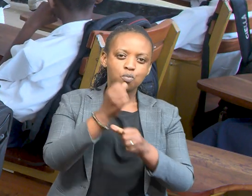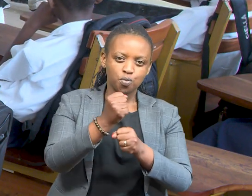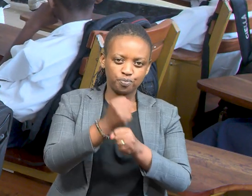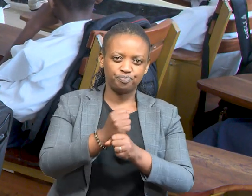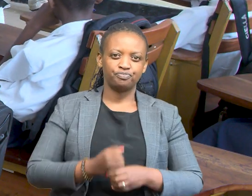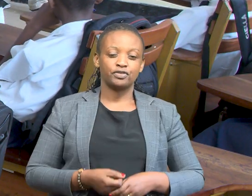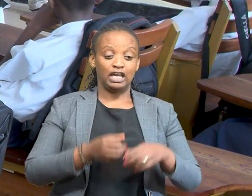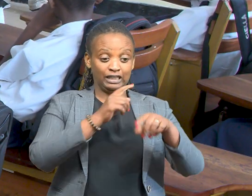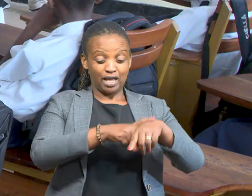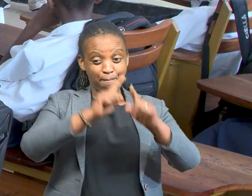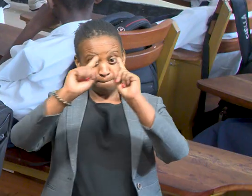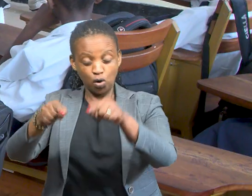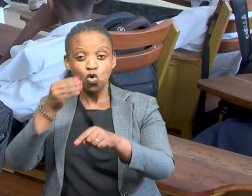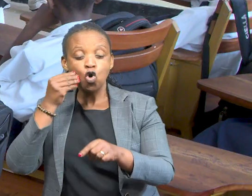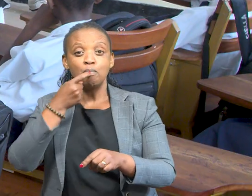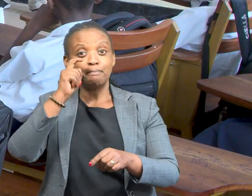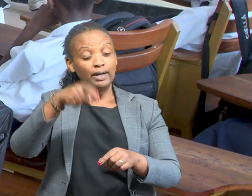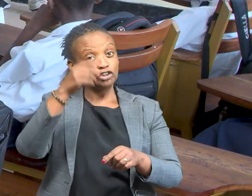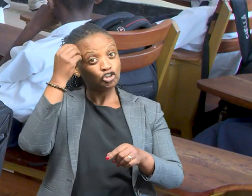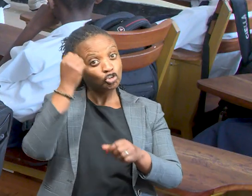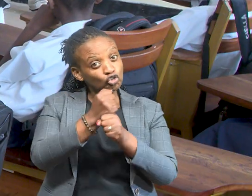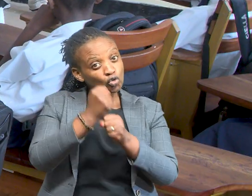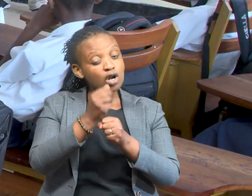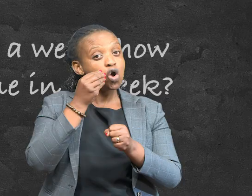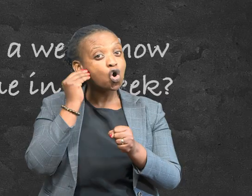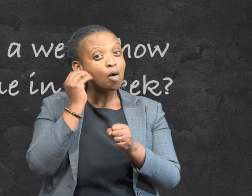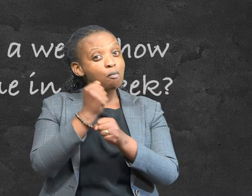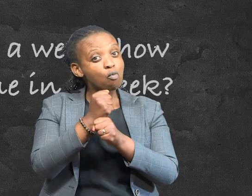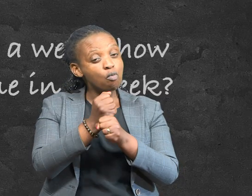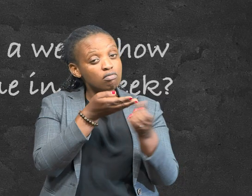when you go home, please make sure you do this homework.